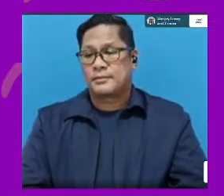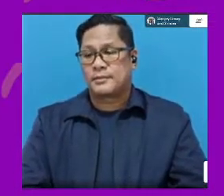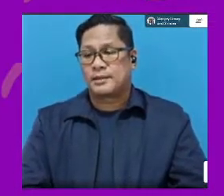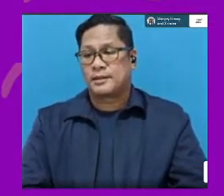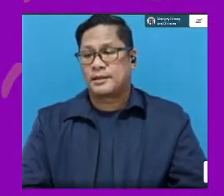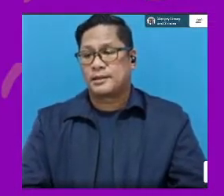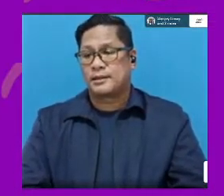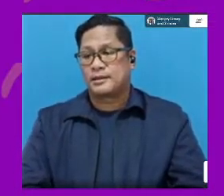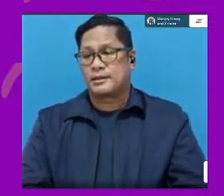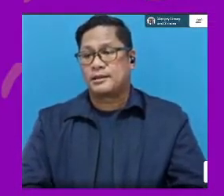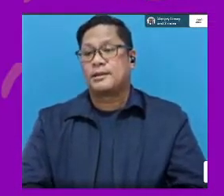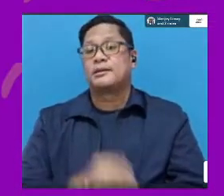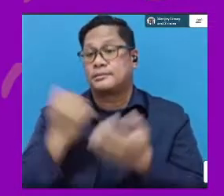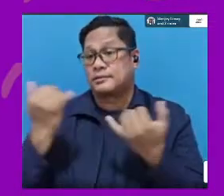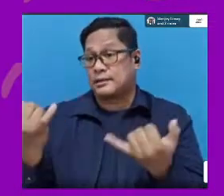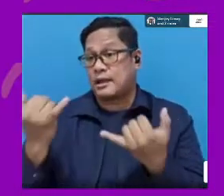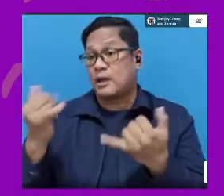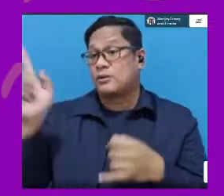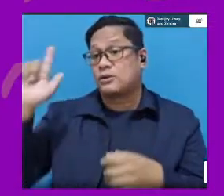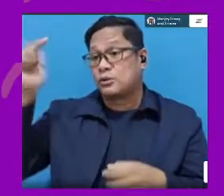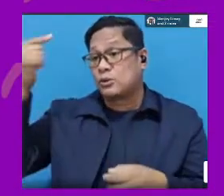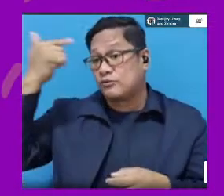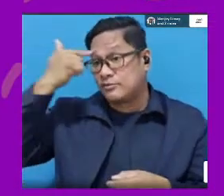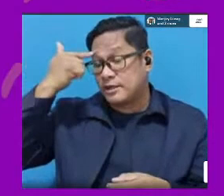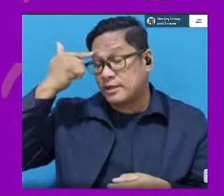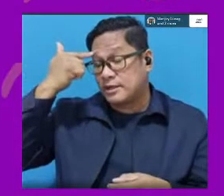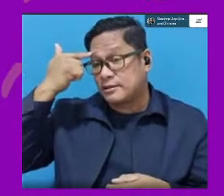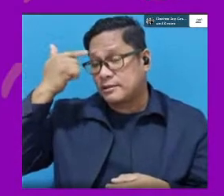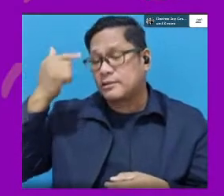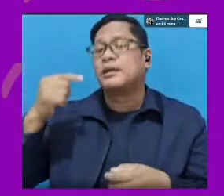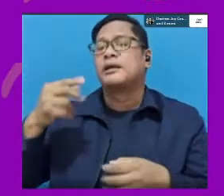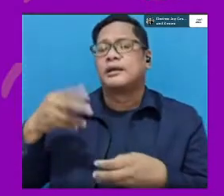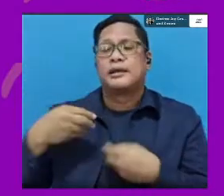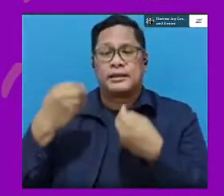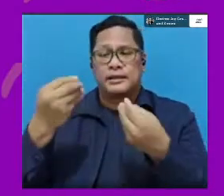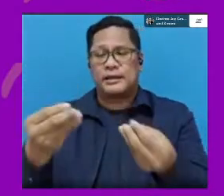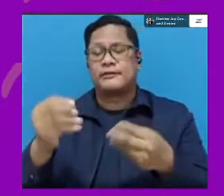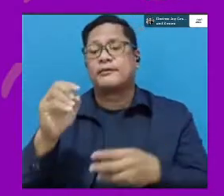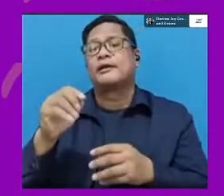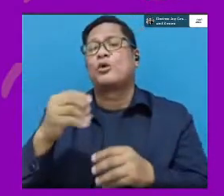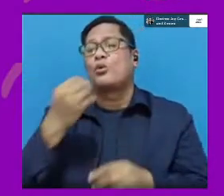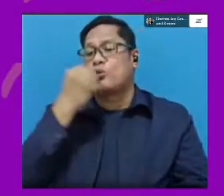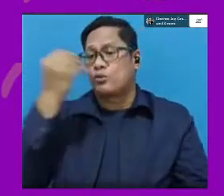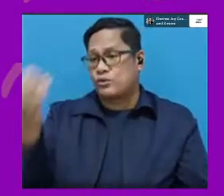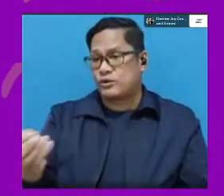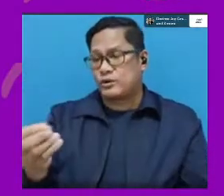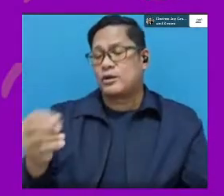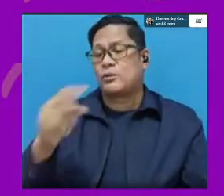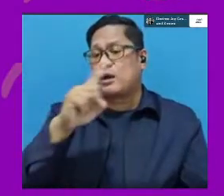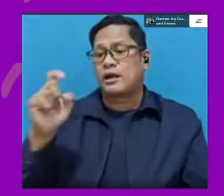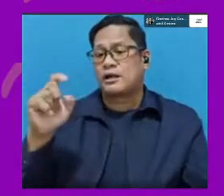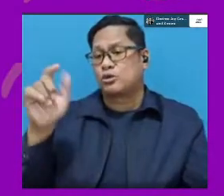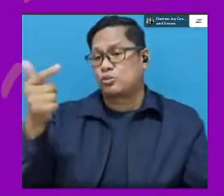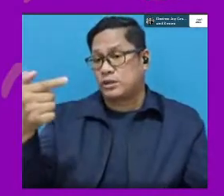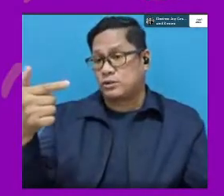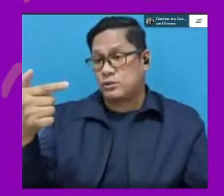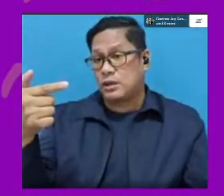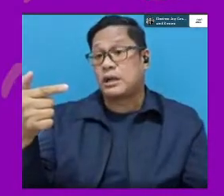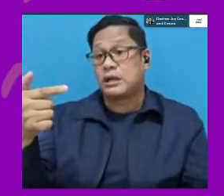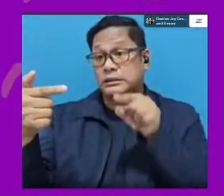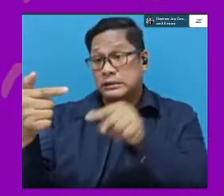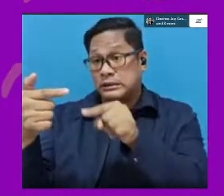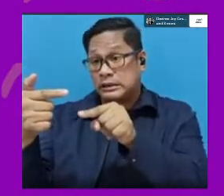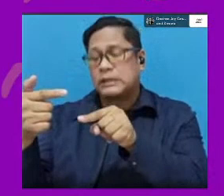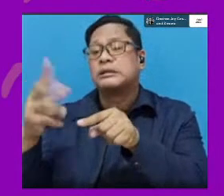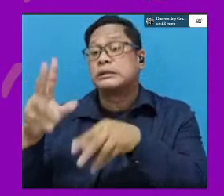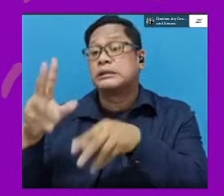Correspondingly, the government issued Executive Order number 121, which